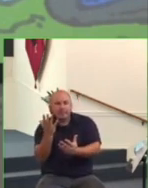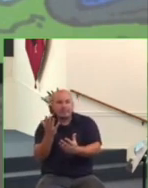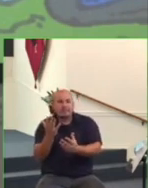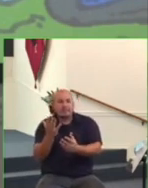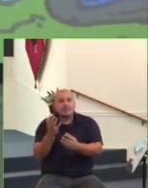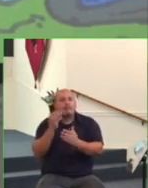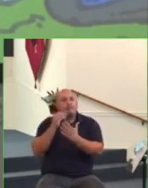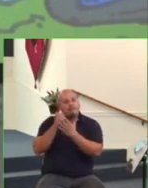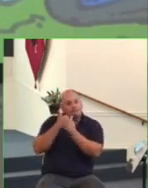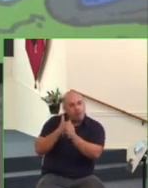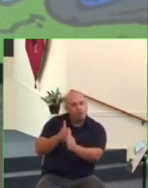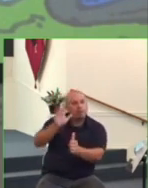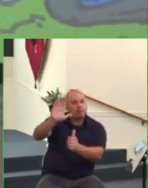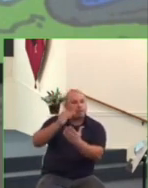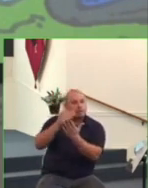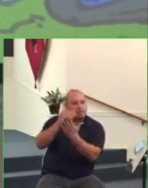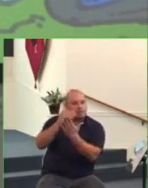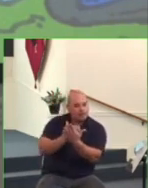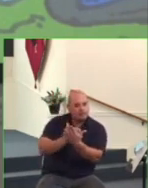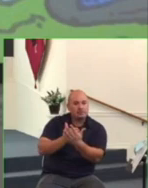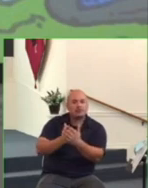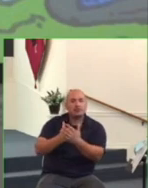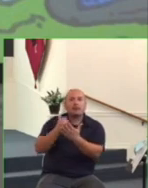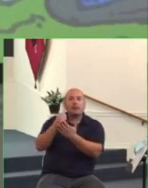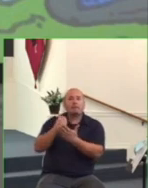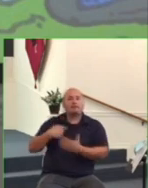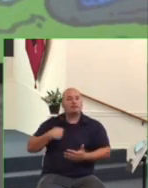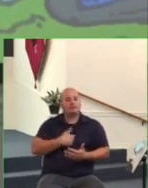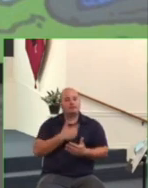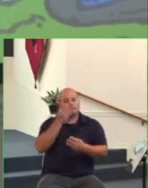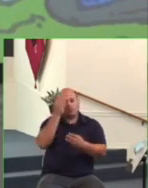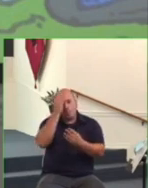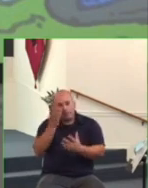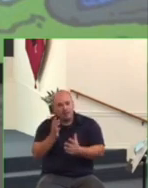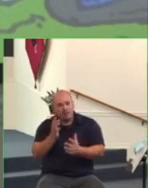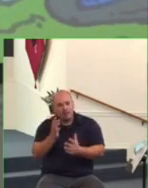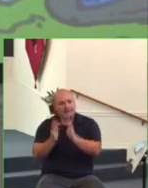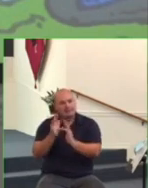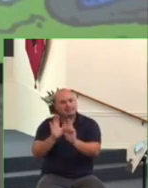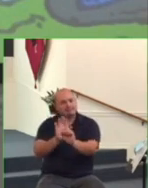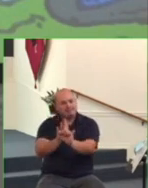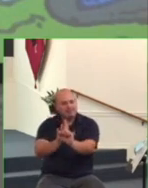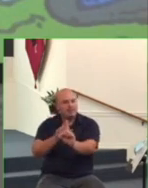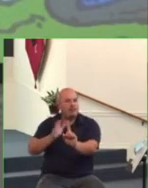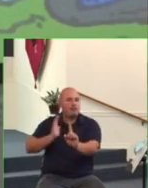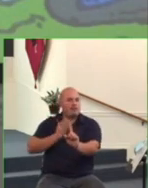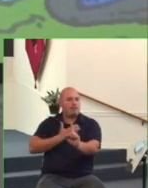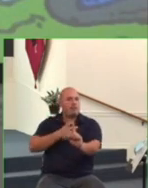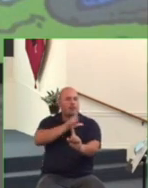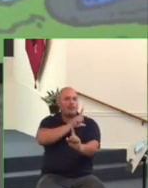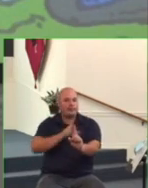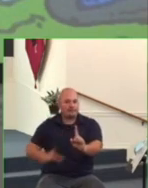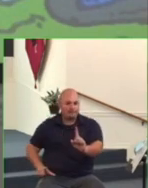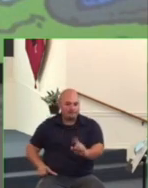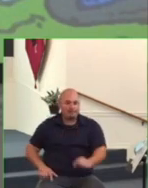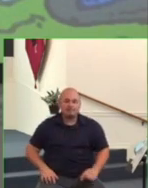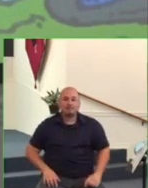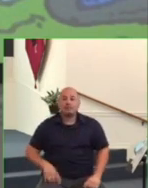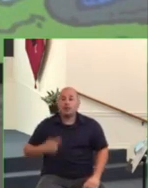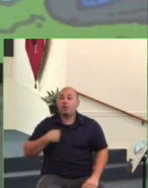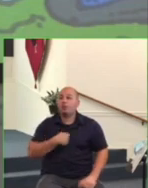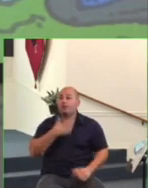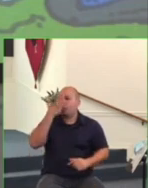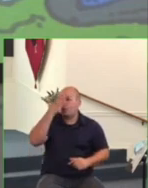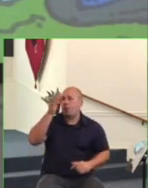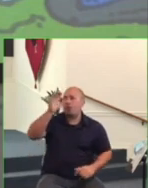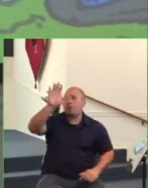has brought us these commands. We know your love for us that gave us Jesus, who gave his life for us on the cross. Thank you for the forgiveness that he brings